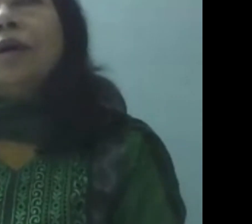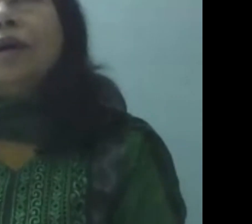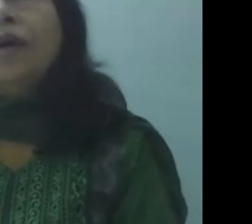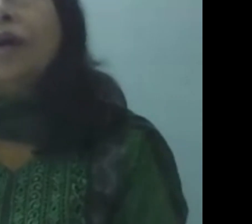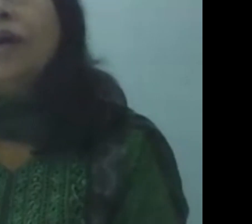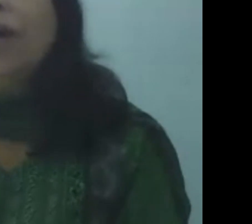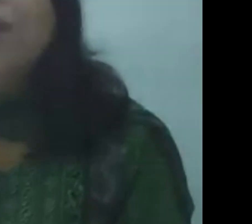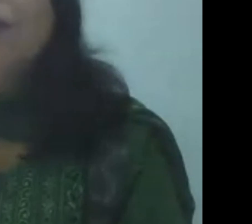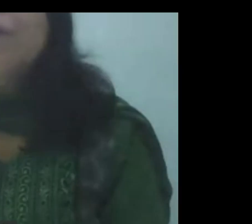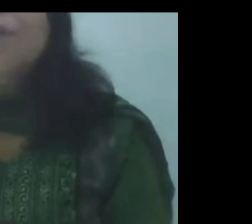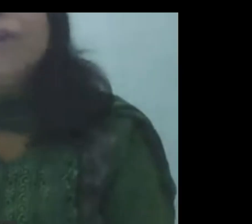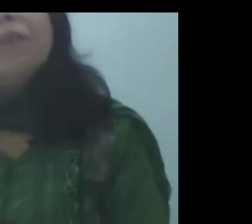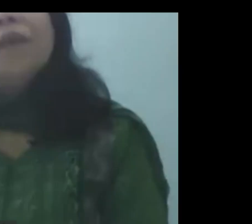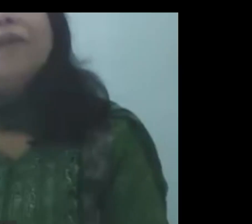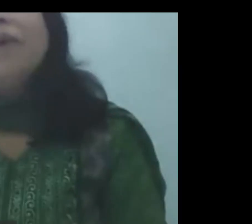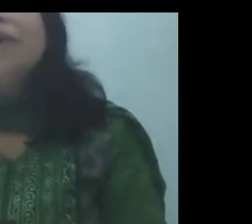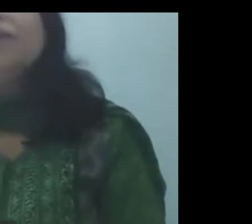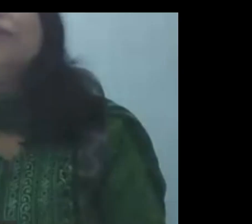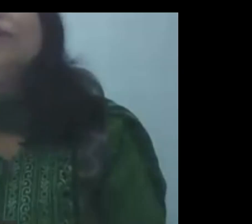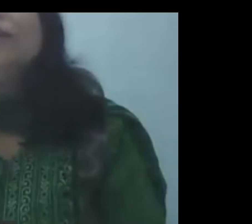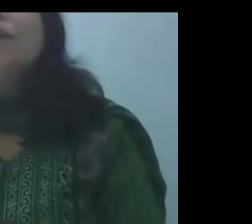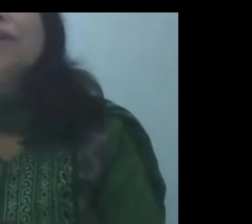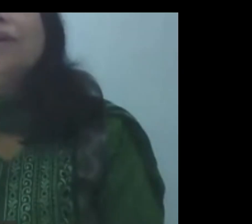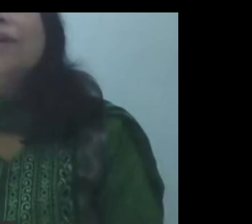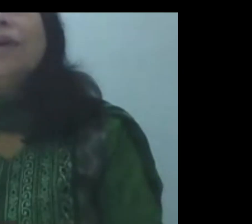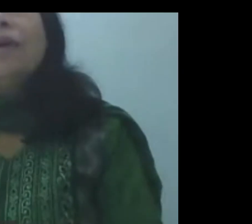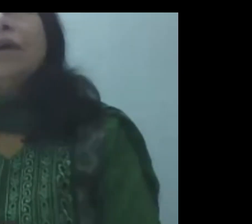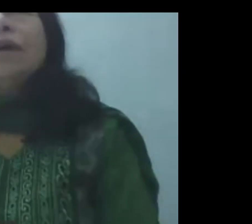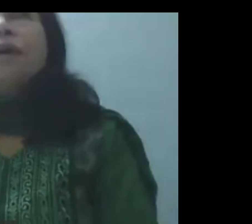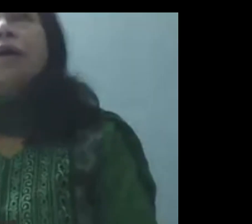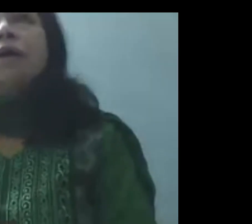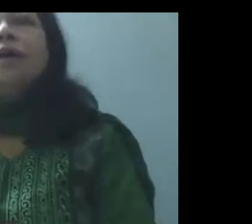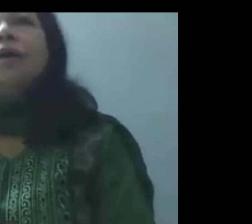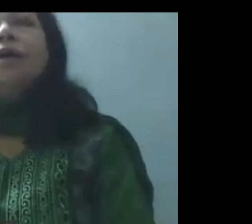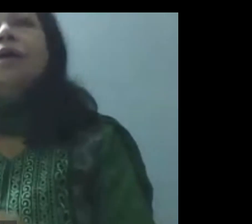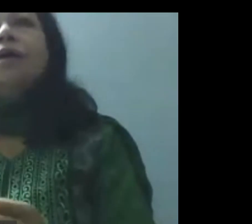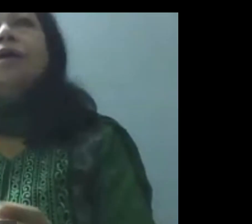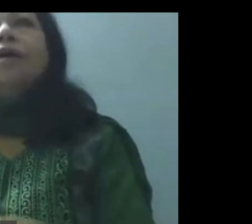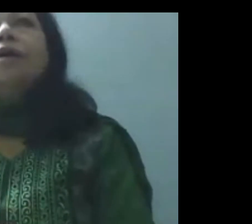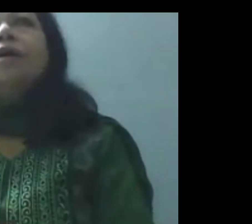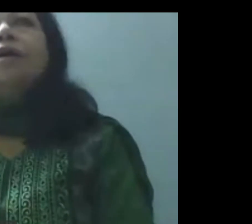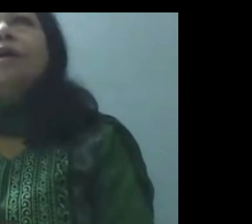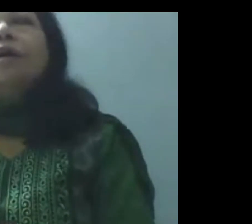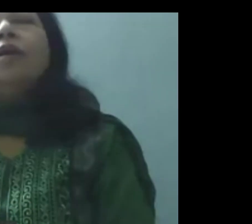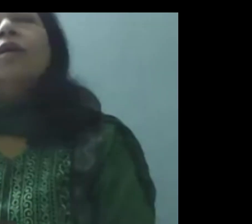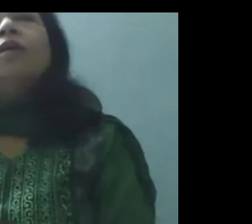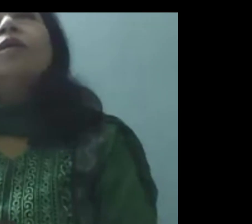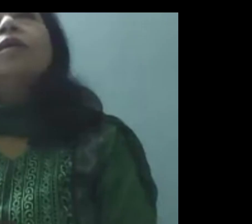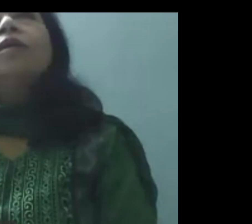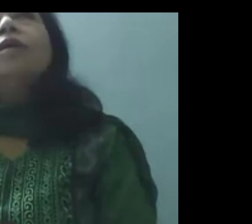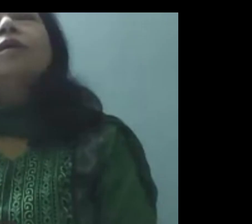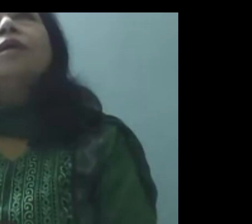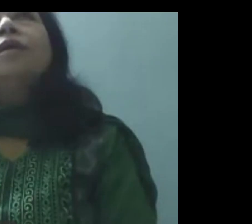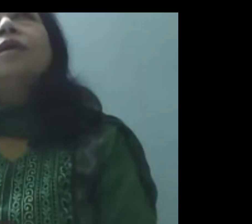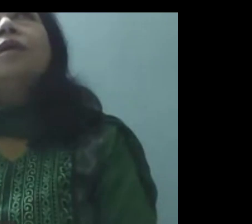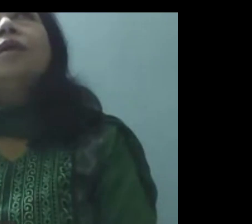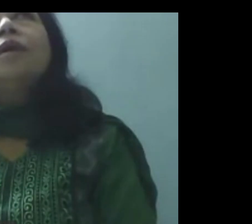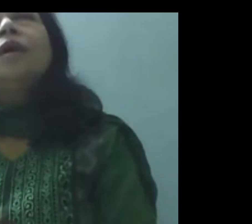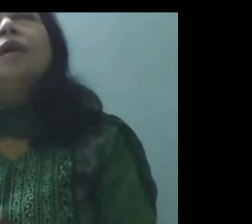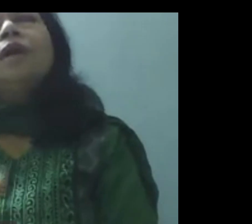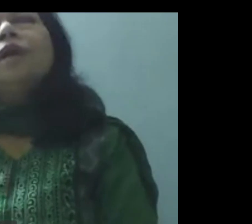self-reliant, And this assistance was not for a long